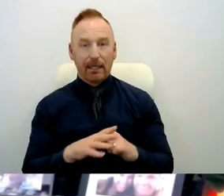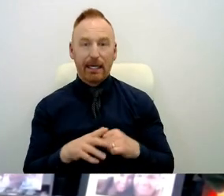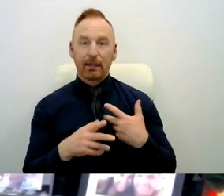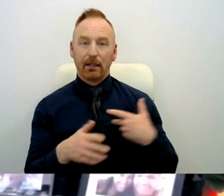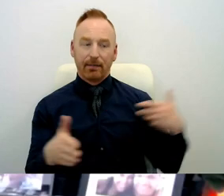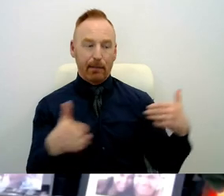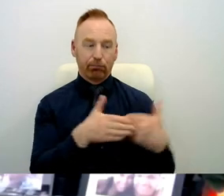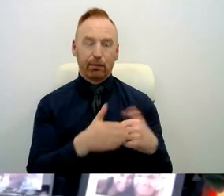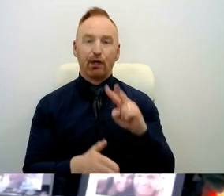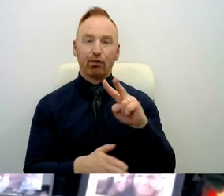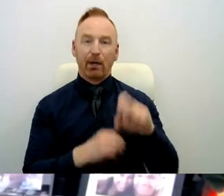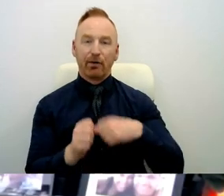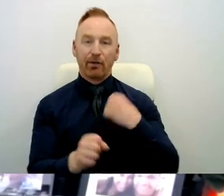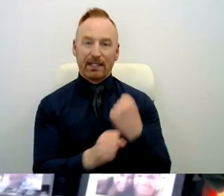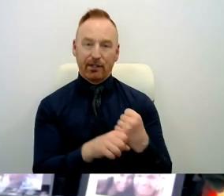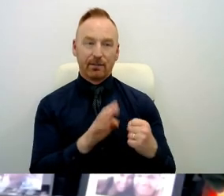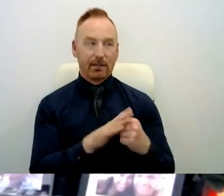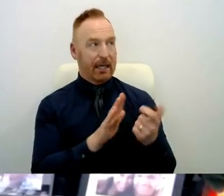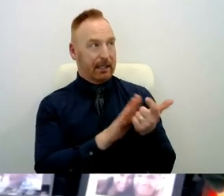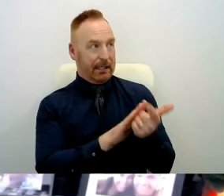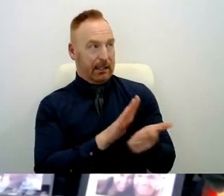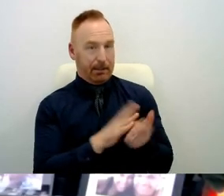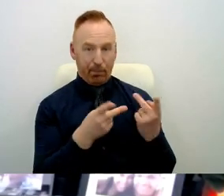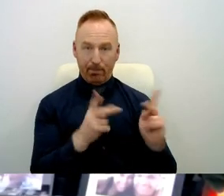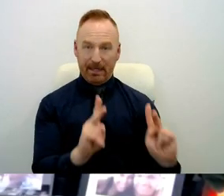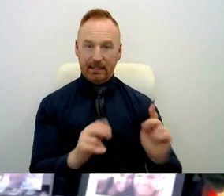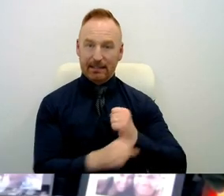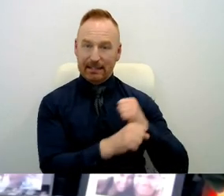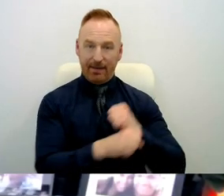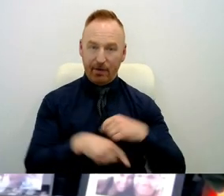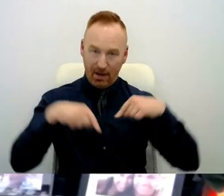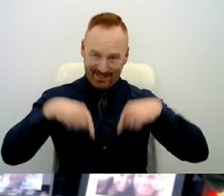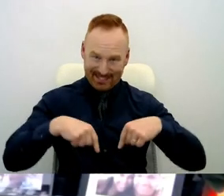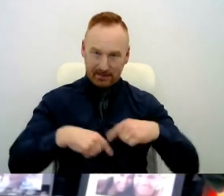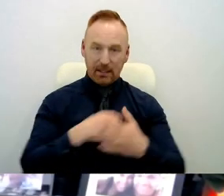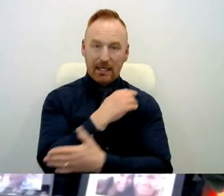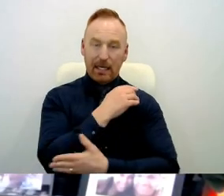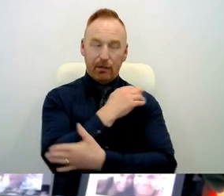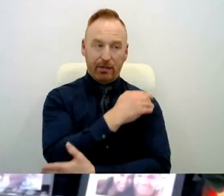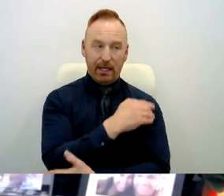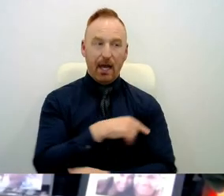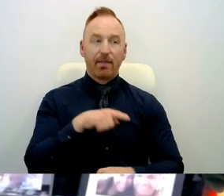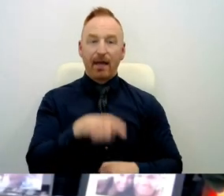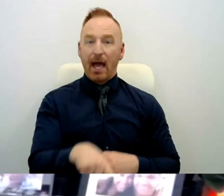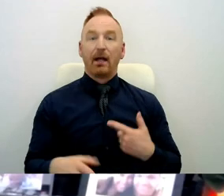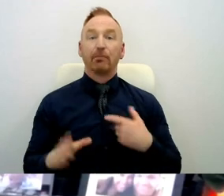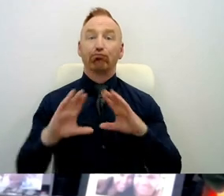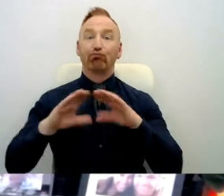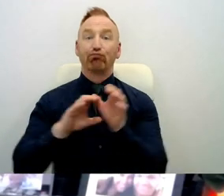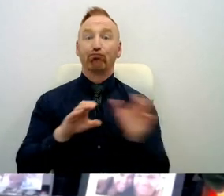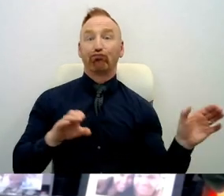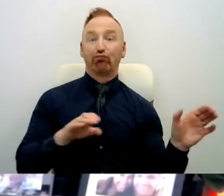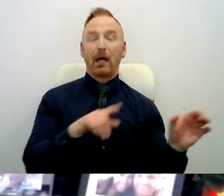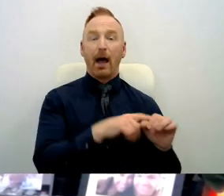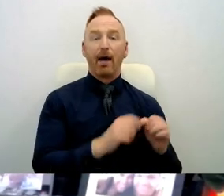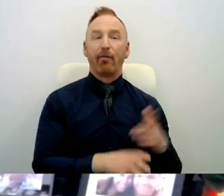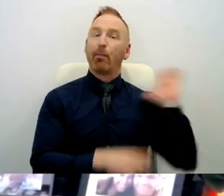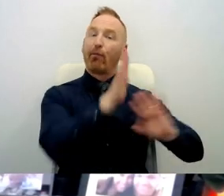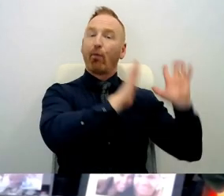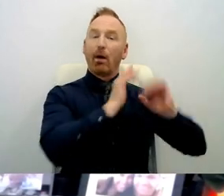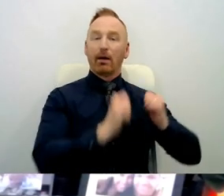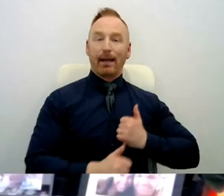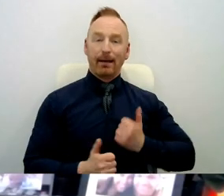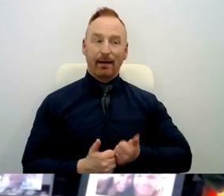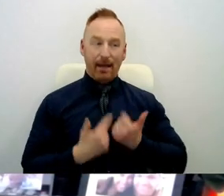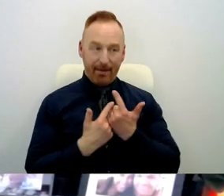during the 200 years in which slavery was legal on these shores, and segregation was a hallmark of early Canadian life. Free